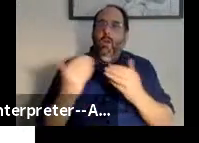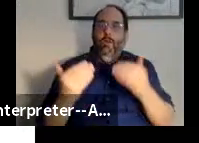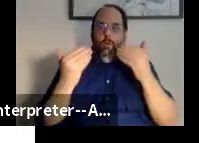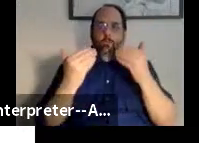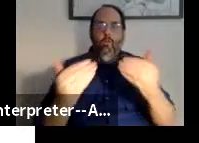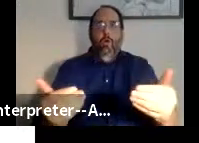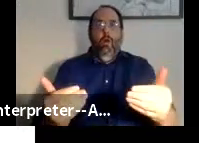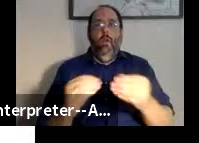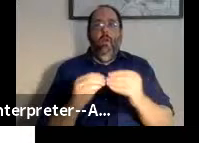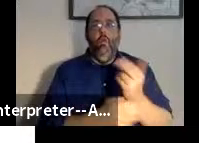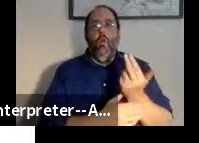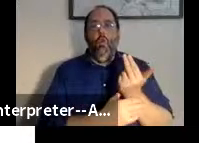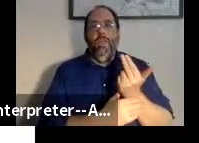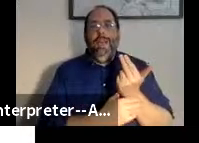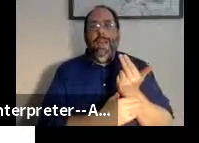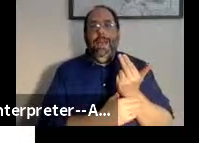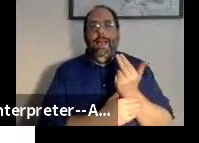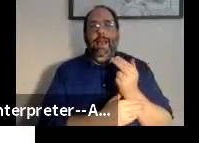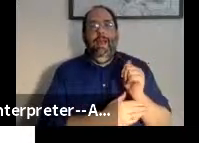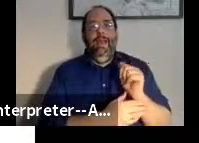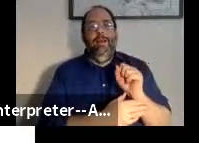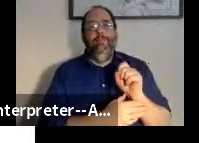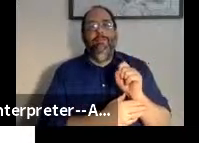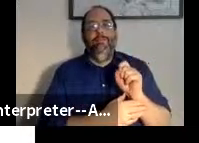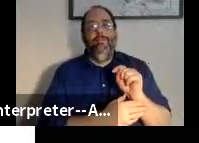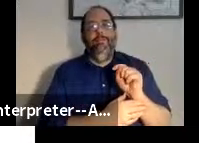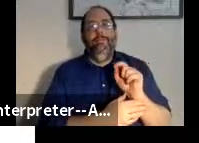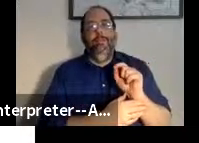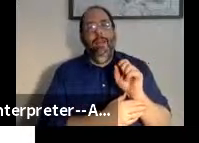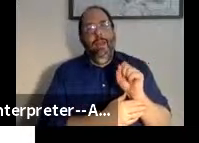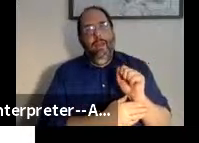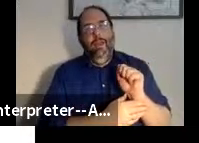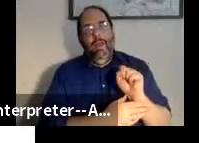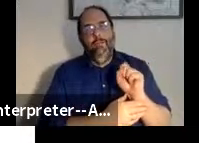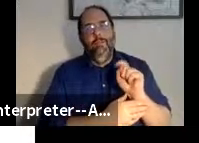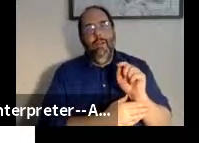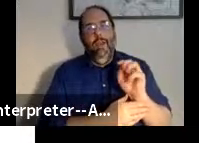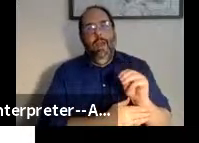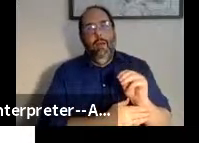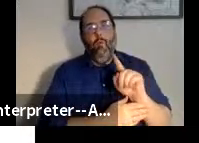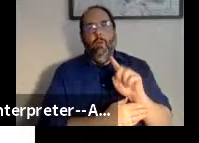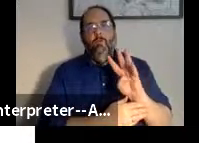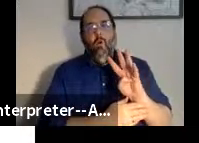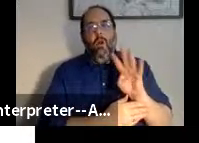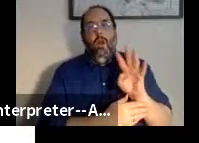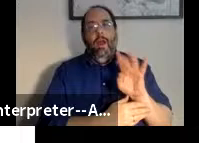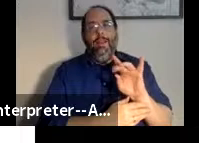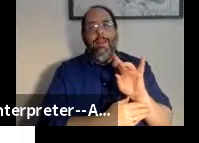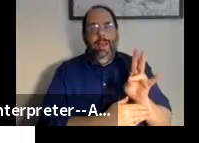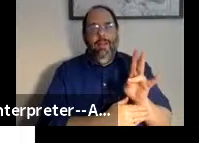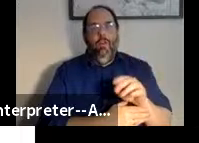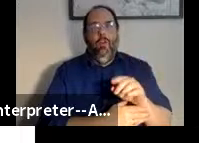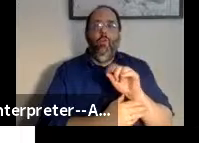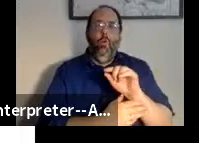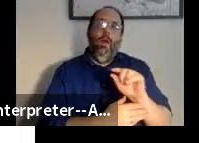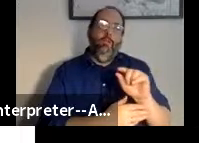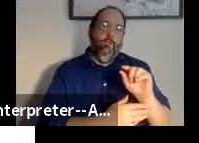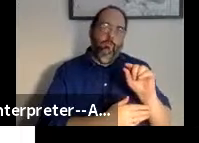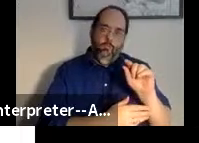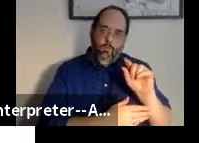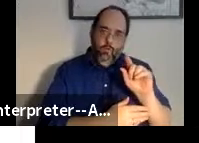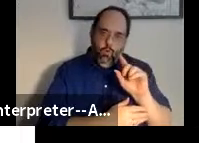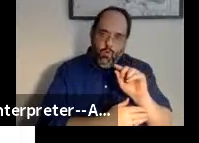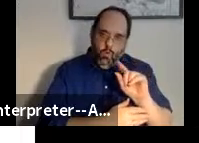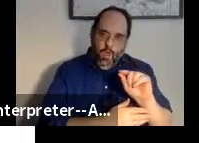on slide number 13 about ASTM F1487, the 2001 version, which defines the use